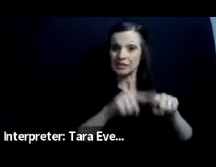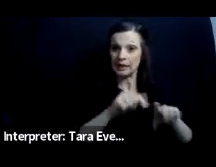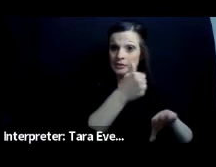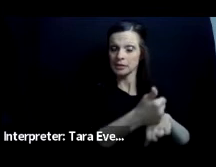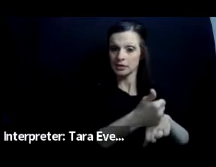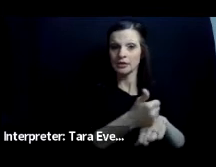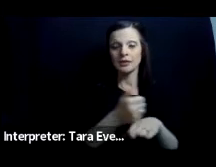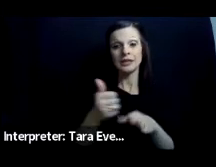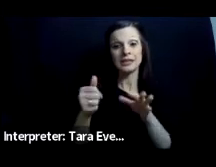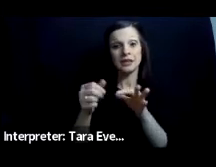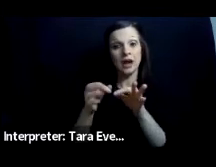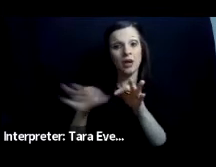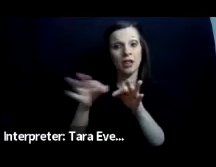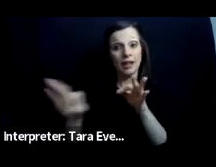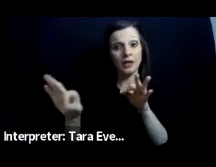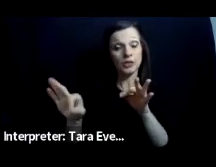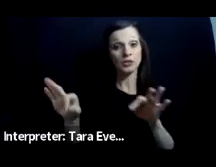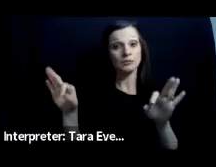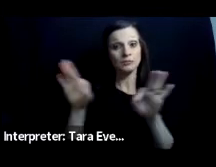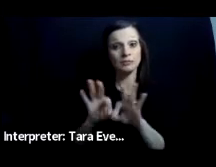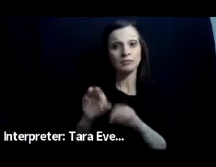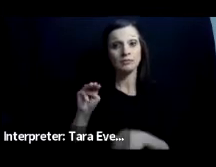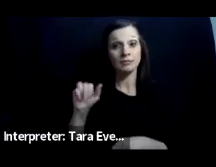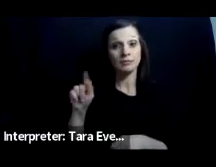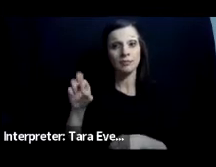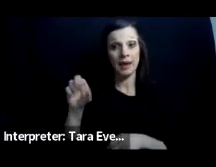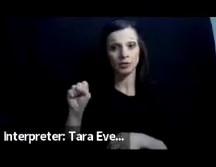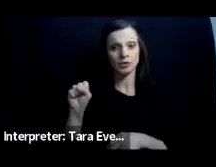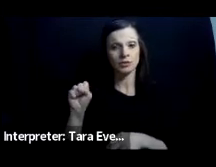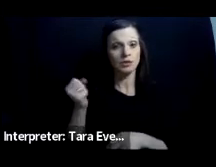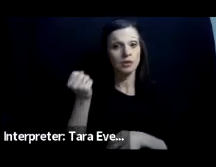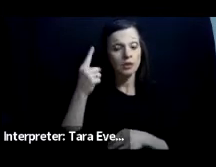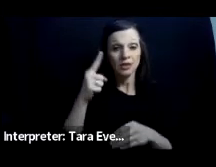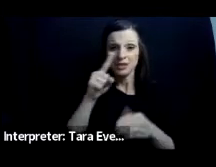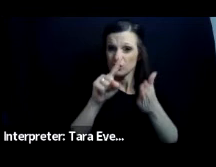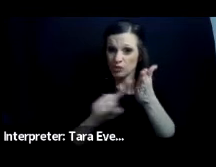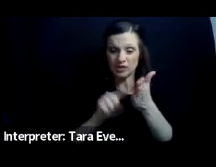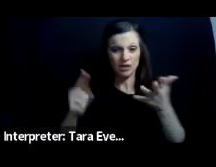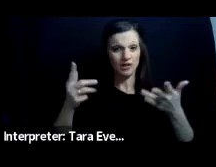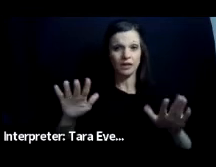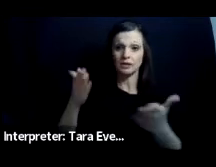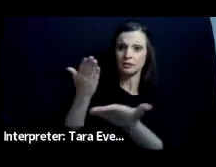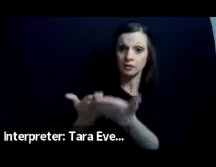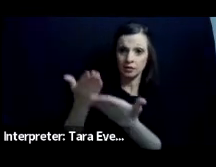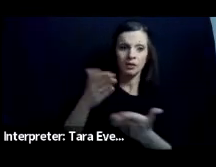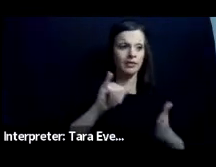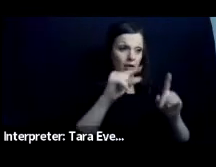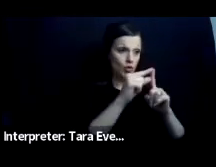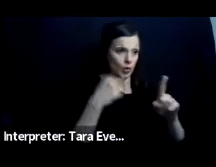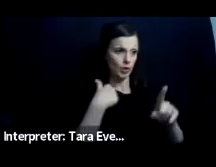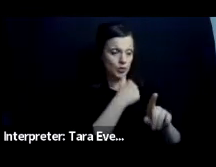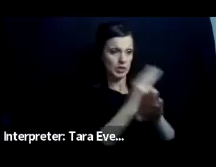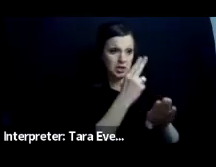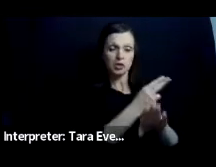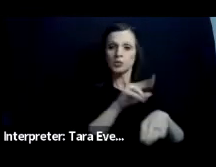I mean, there has been quite a bit of research about the impact that the words we use has on the general public, but more importantly, has on the